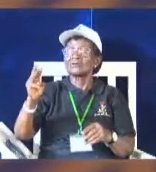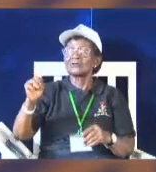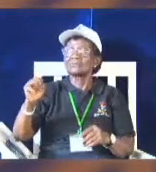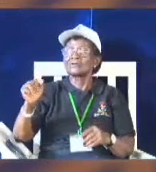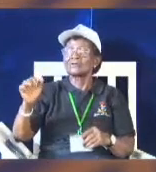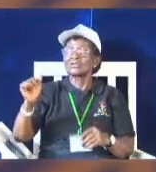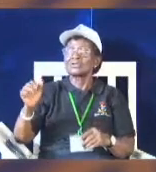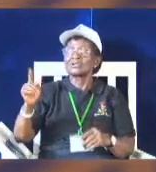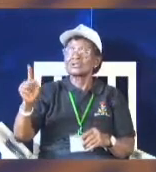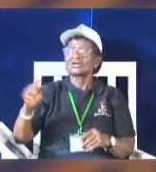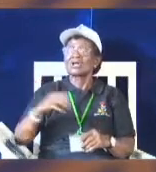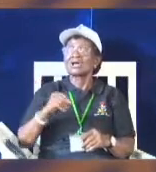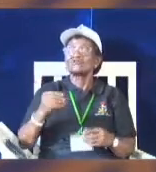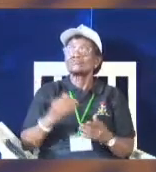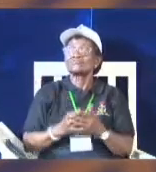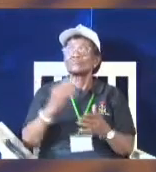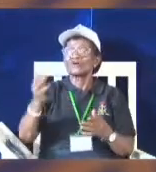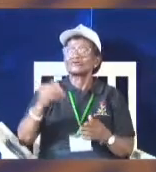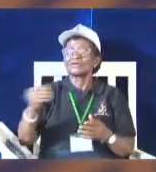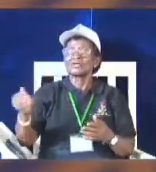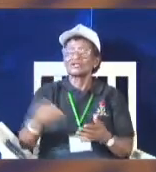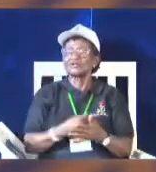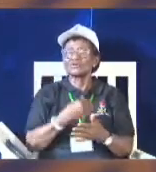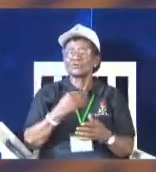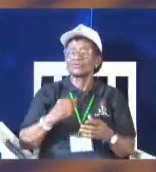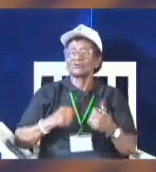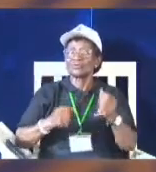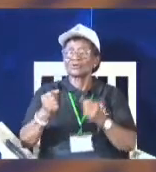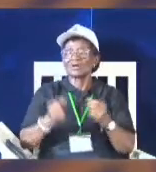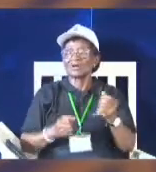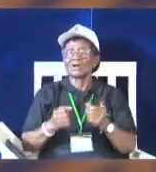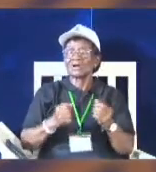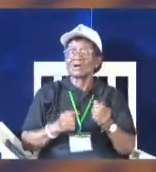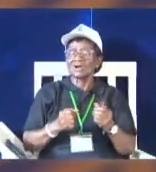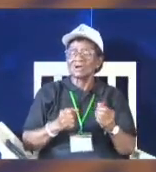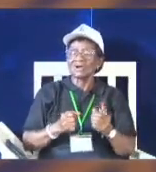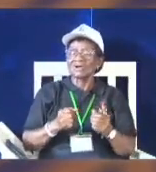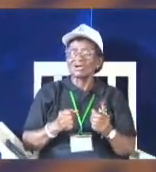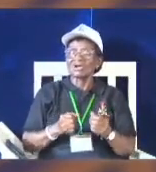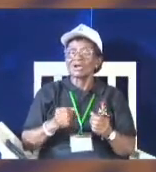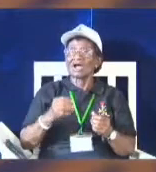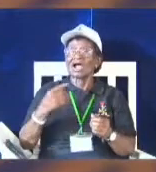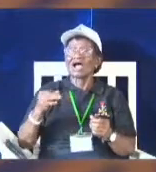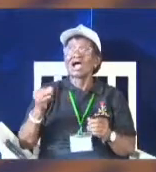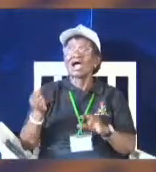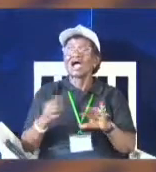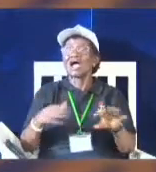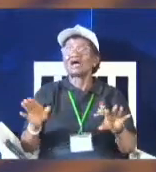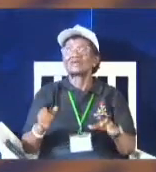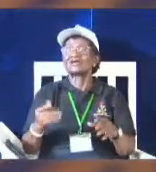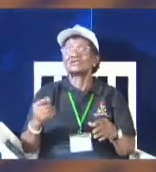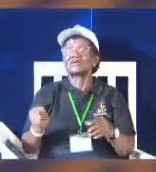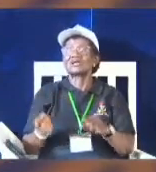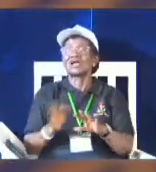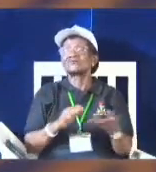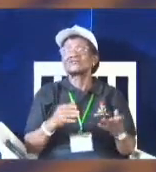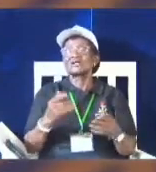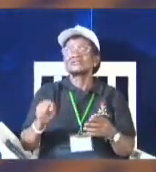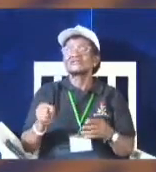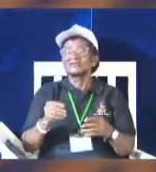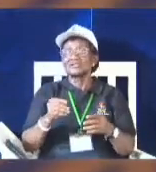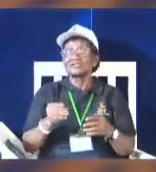On the way after the burial of the father, the car had an accident and the boy